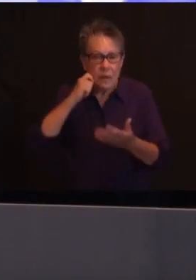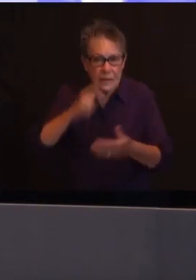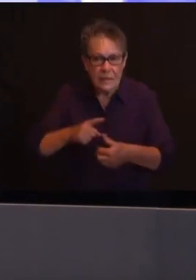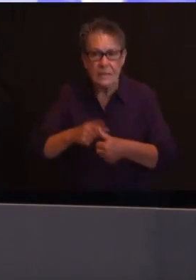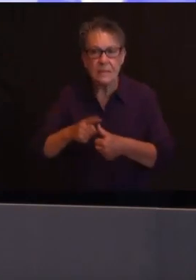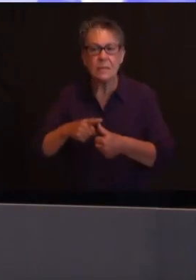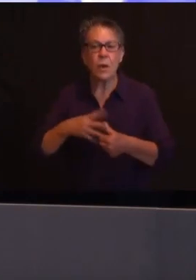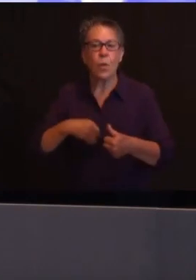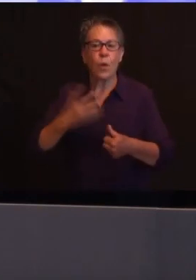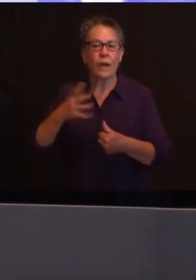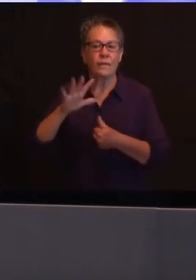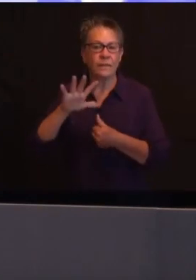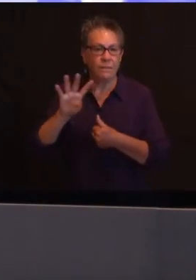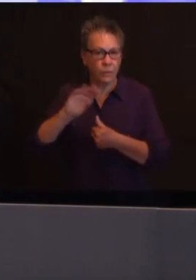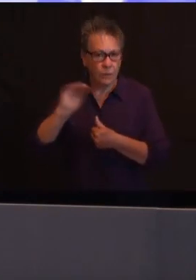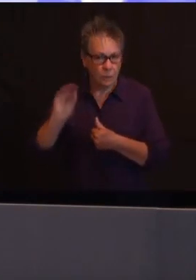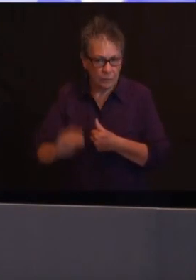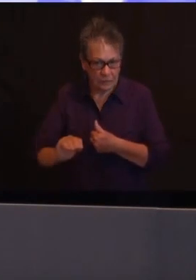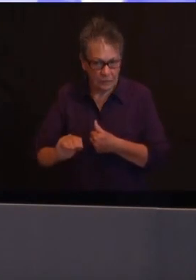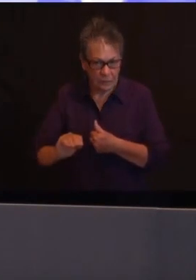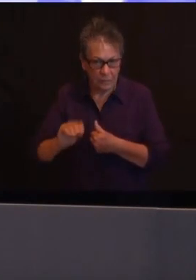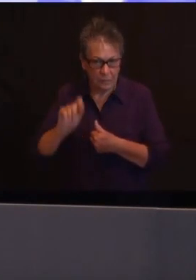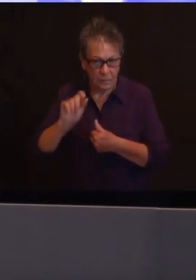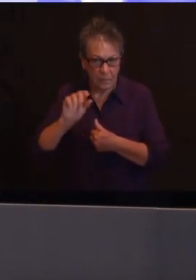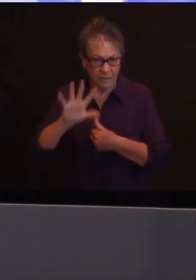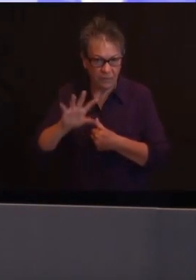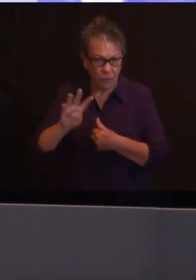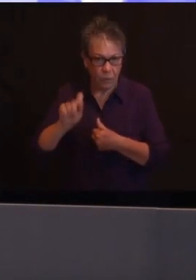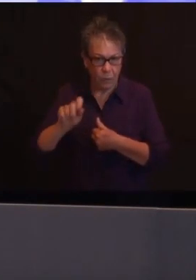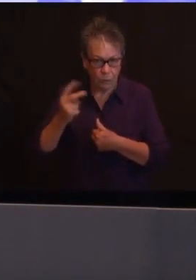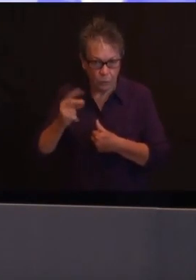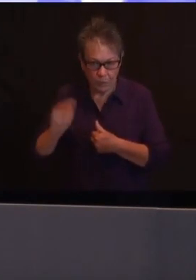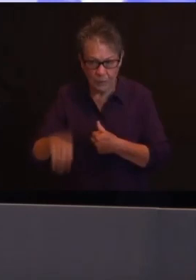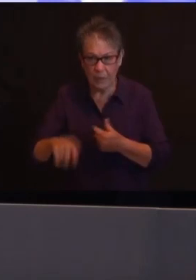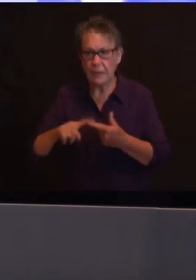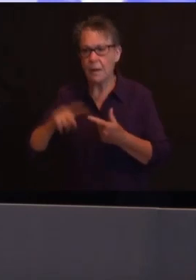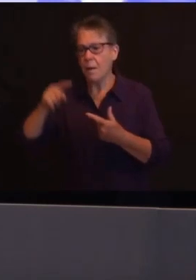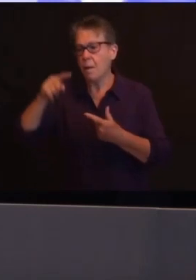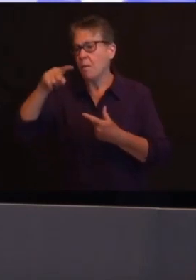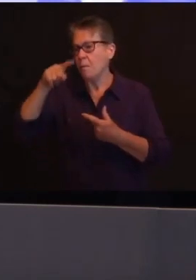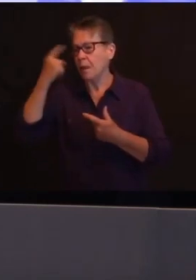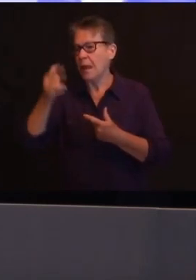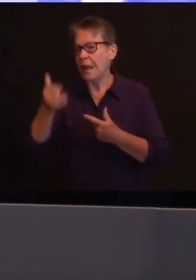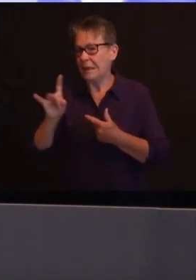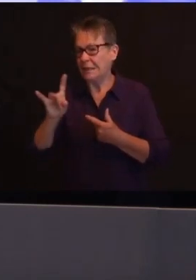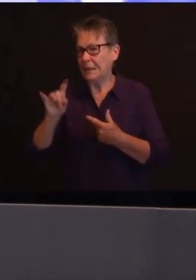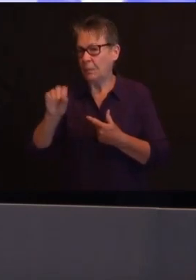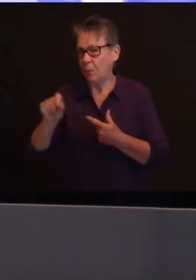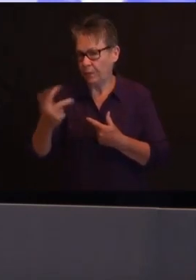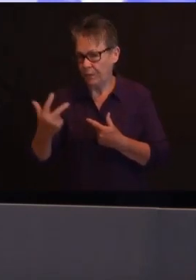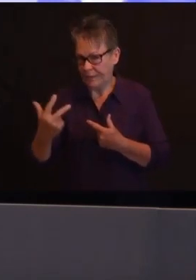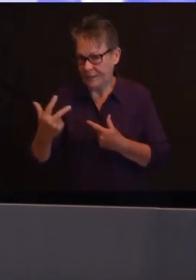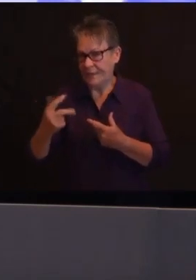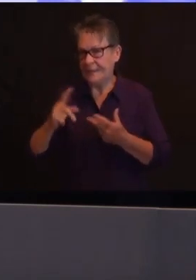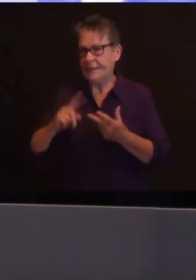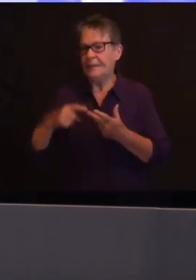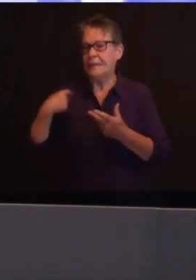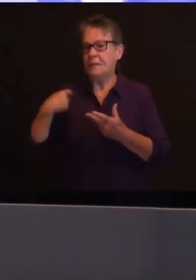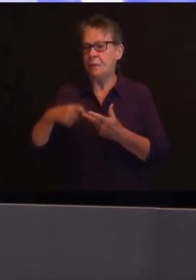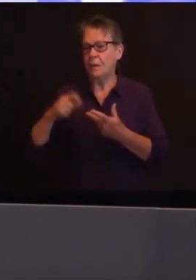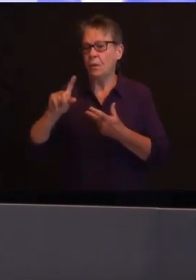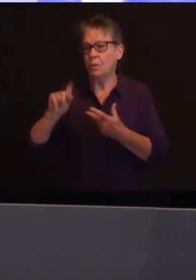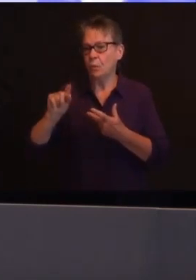white 54.2, black 18.3, Hispanic 20.3,